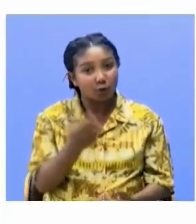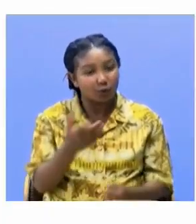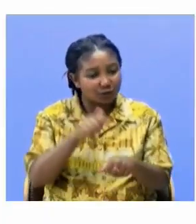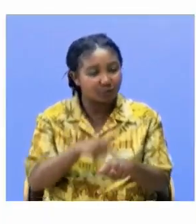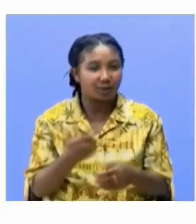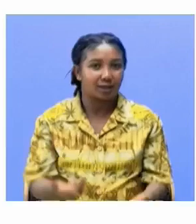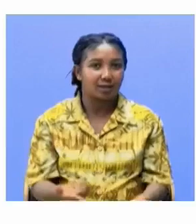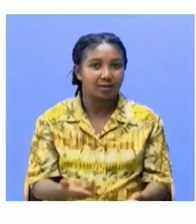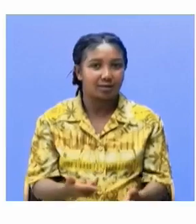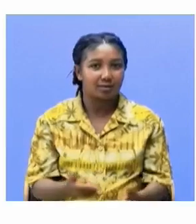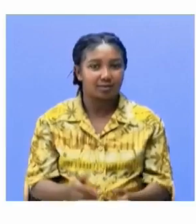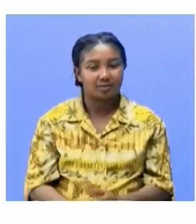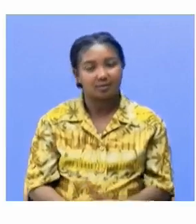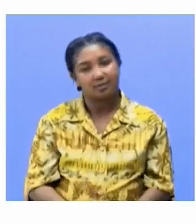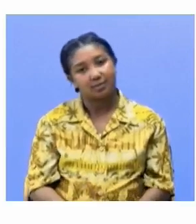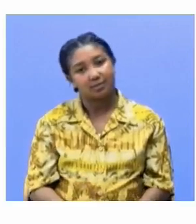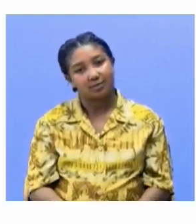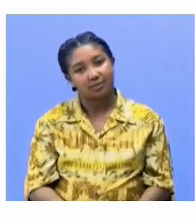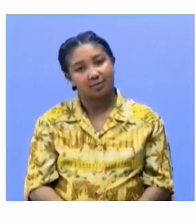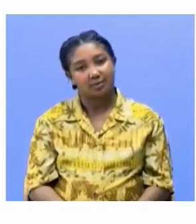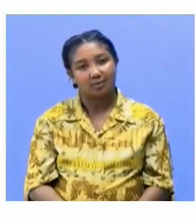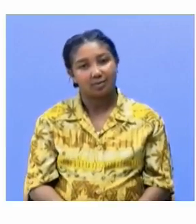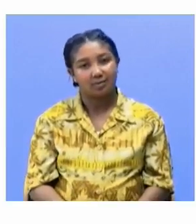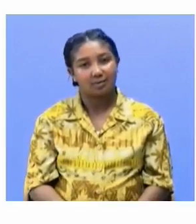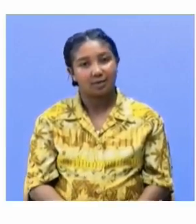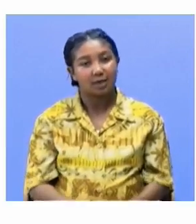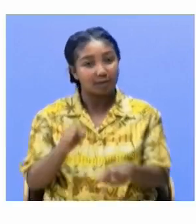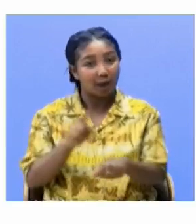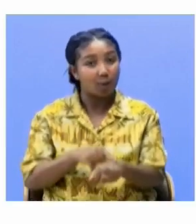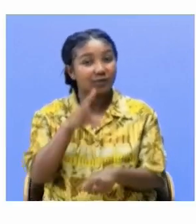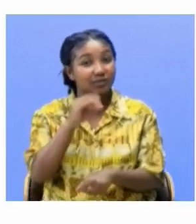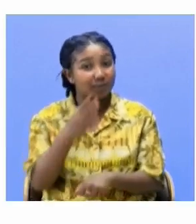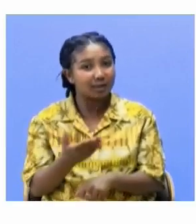At the moment